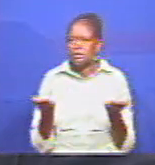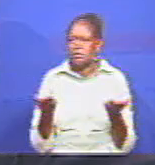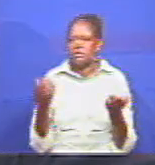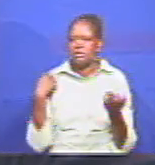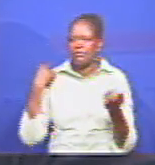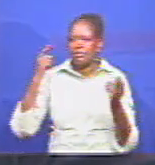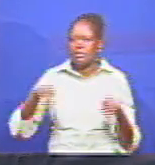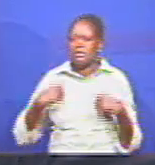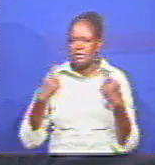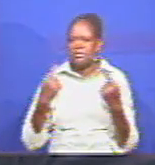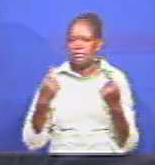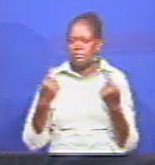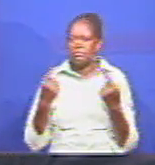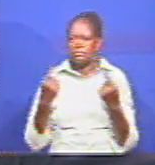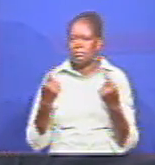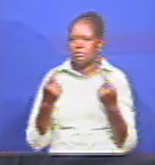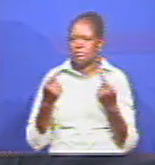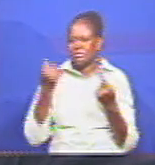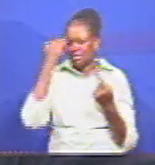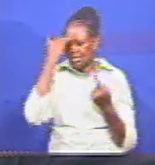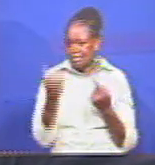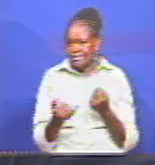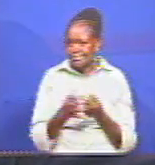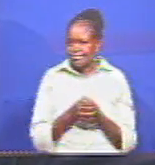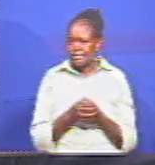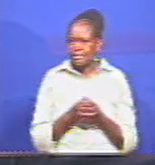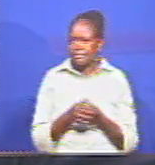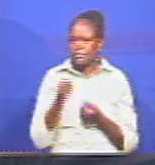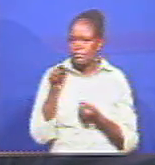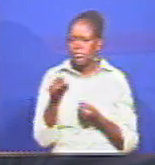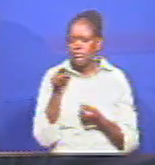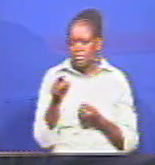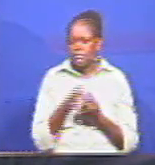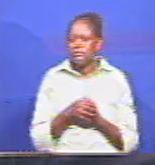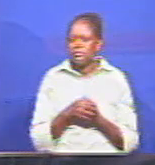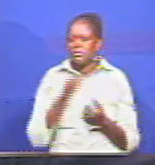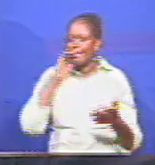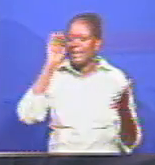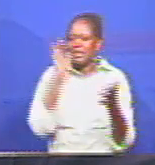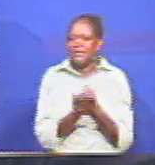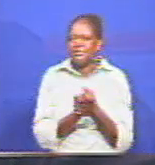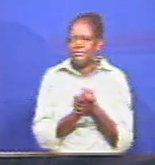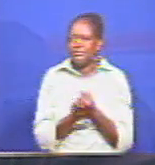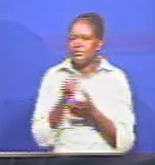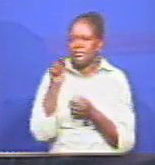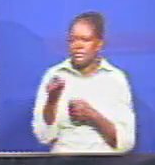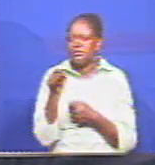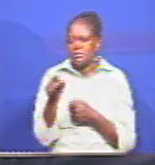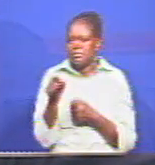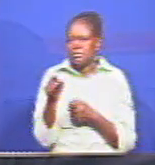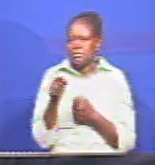sacrificing myself, yes. myself for the others, because this is the, I believe this is the award mm.